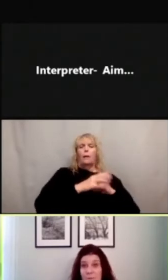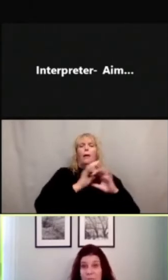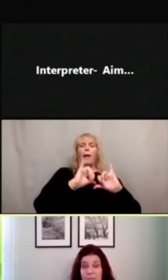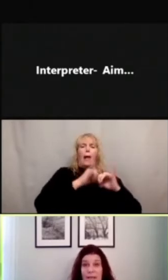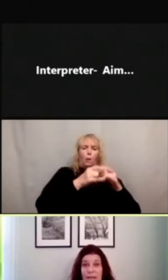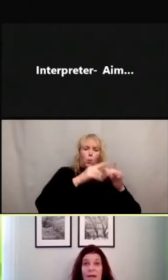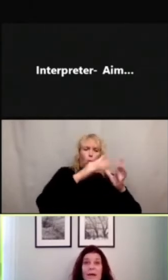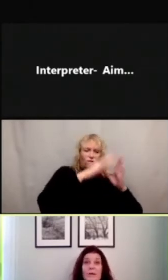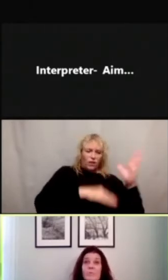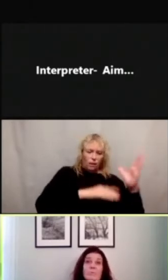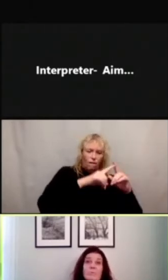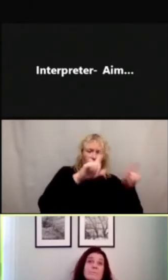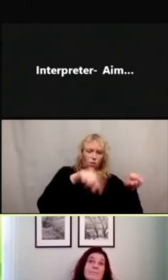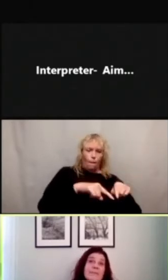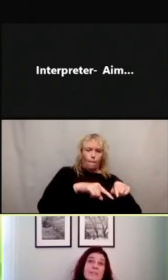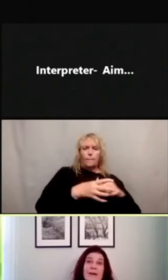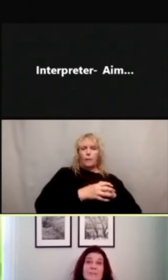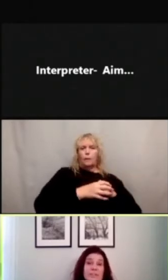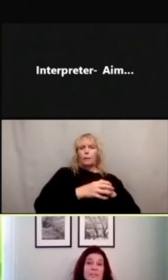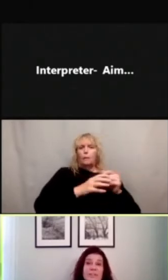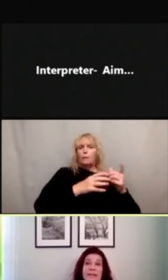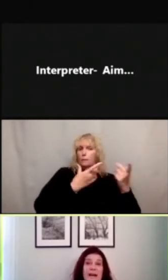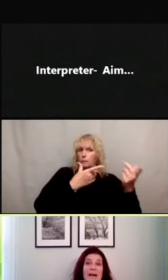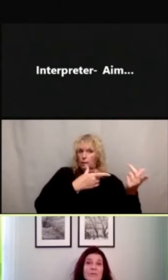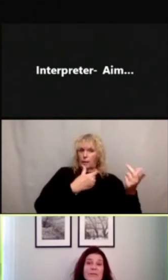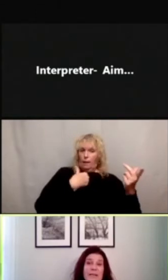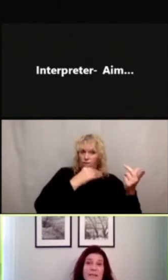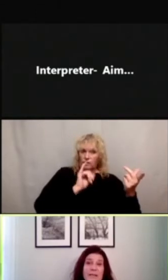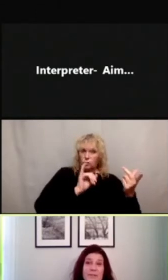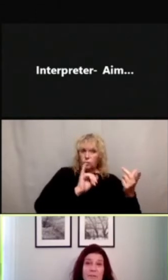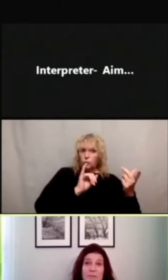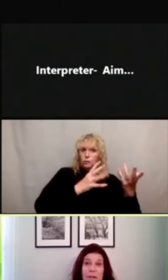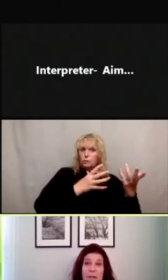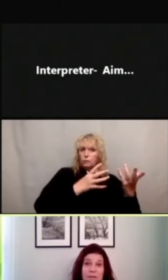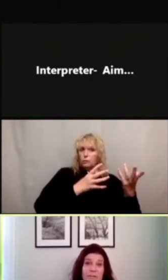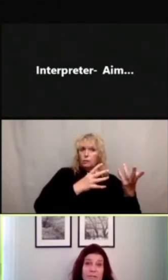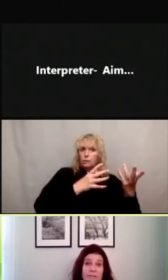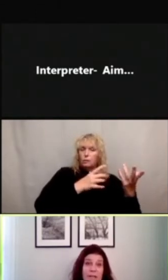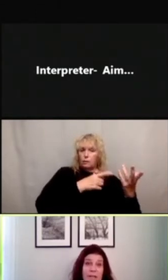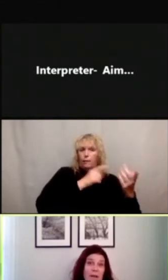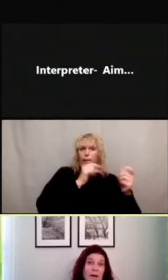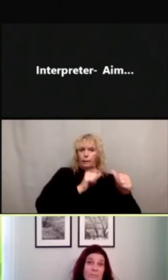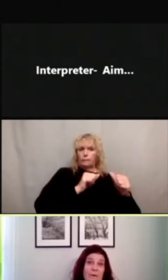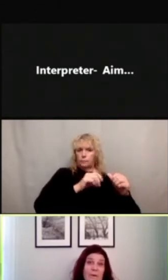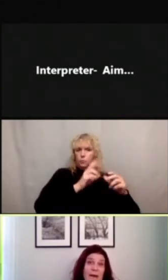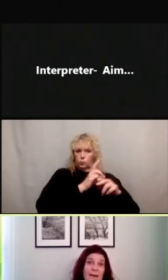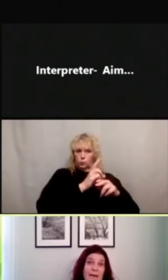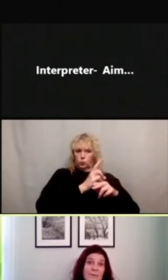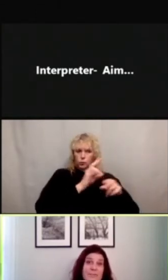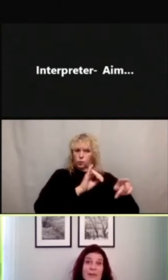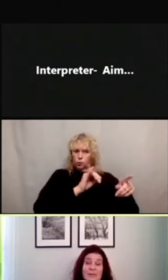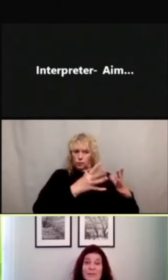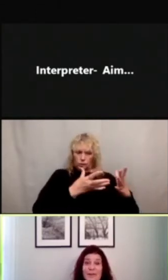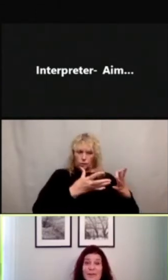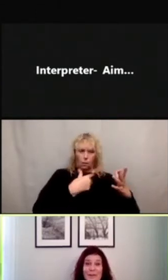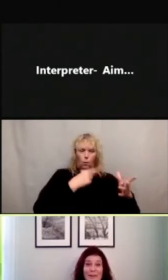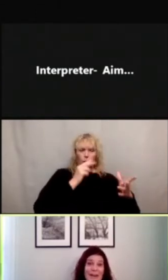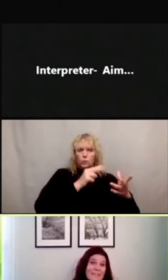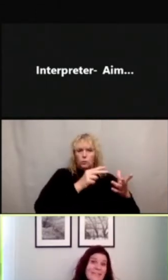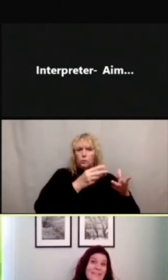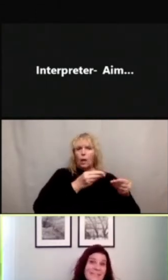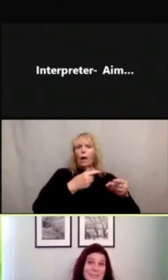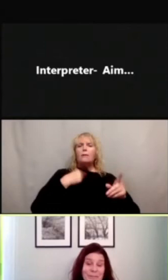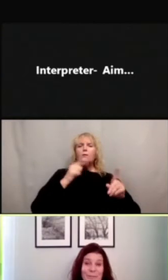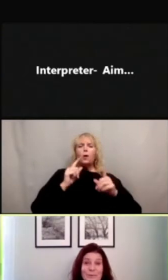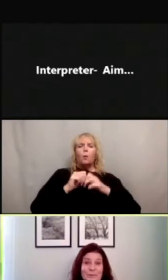out forms. If they do have insurance, how do they kind of use their insurance? I was sharing with Greg earlier,